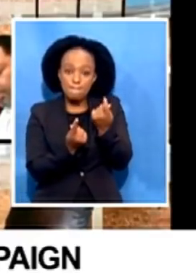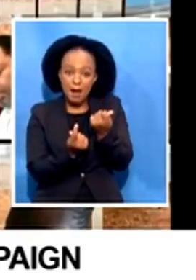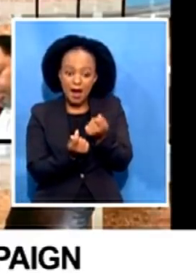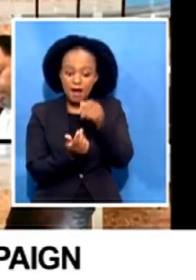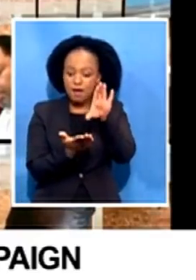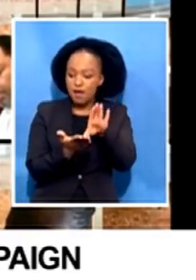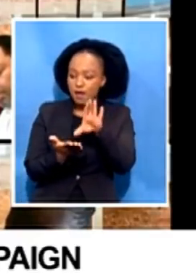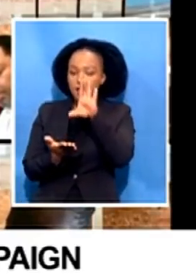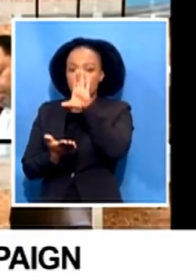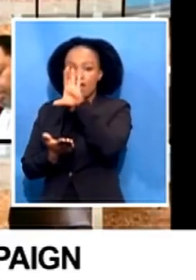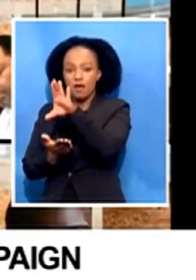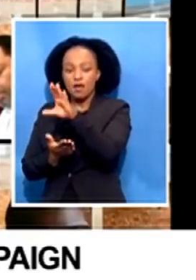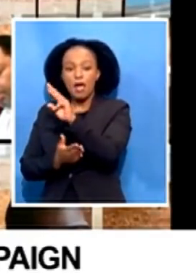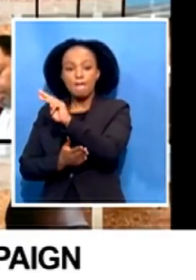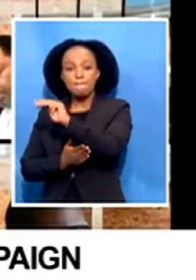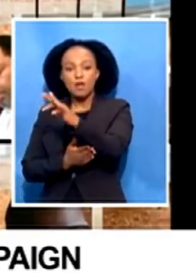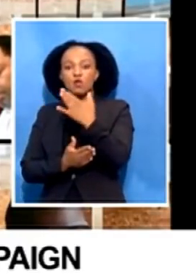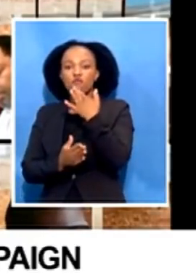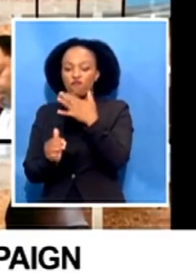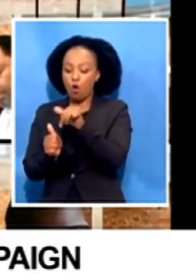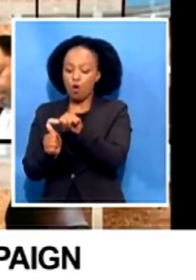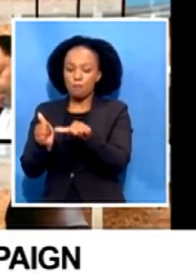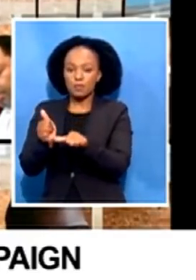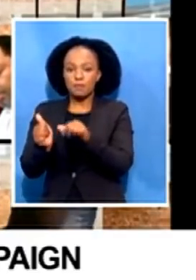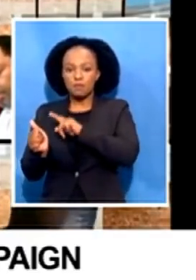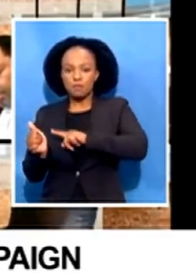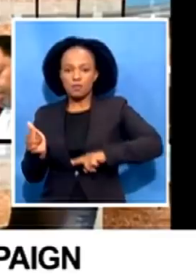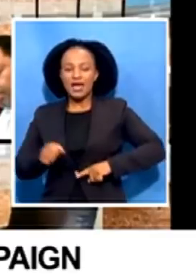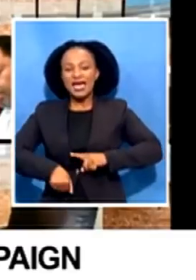president, as he then was, are a private matter.